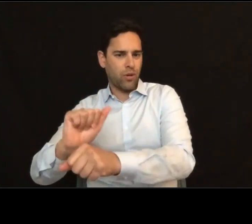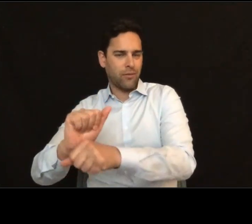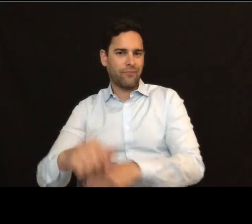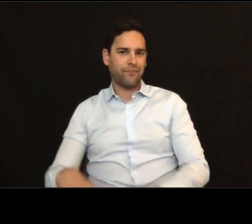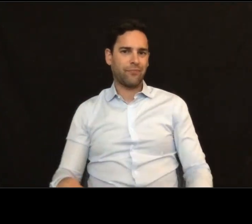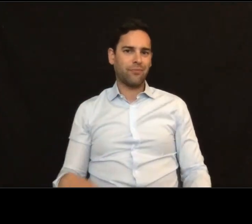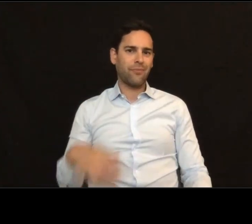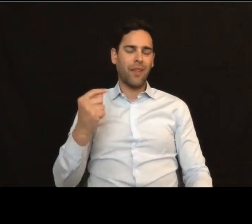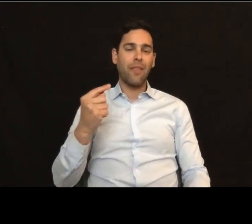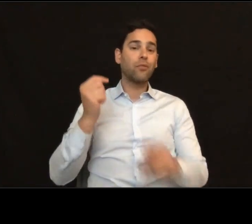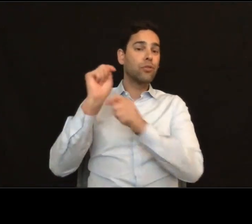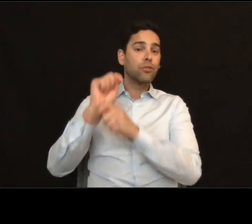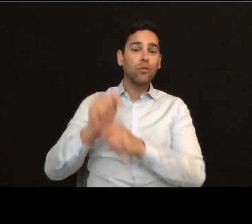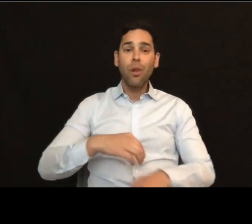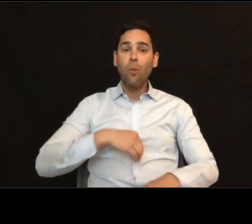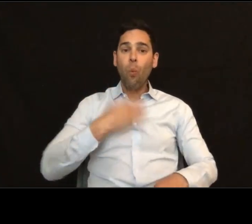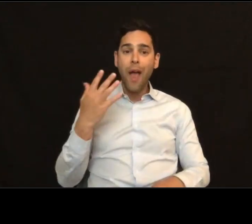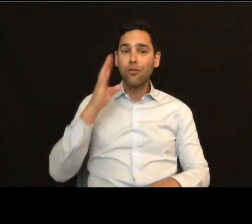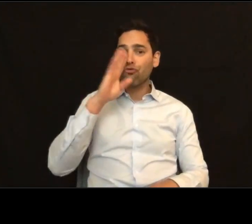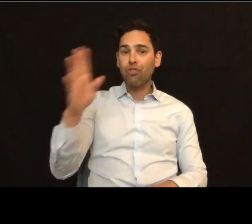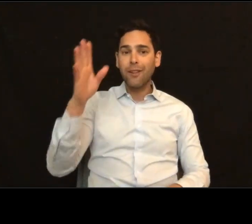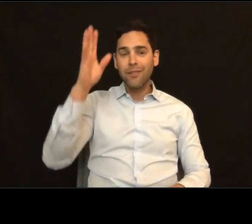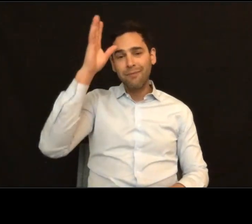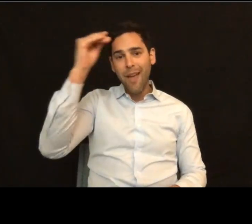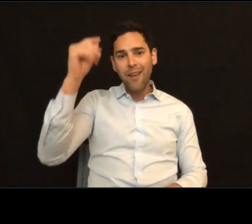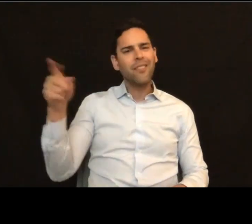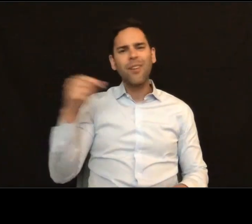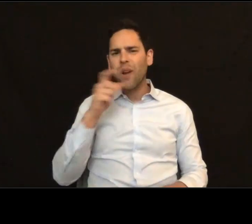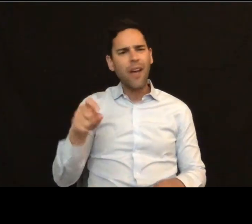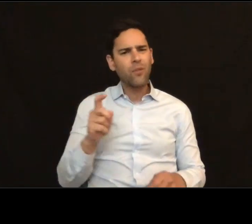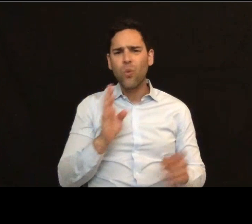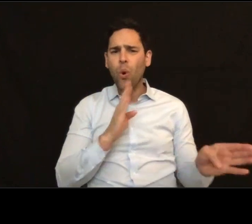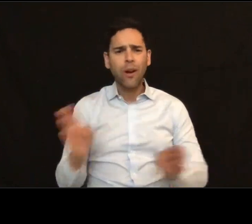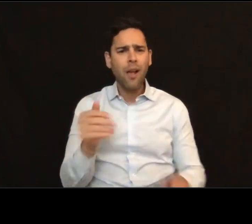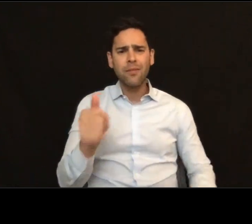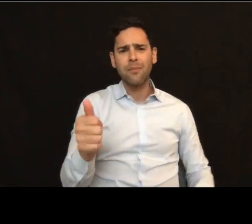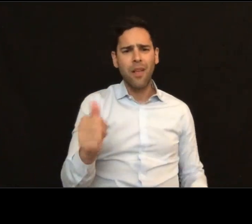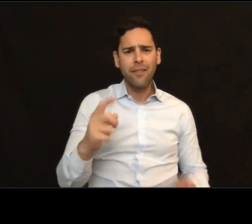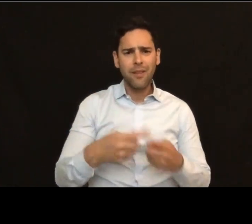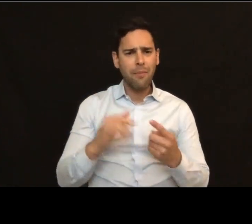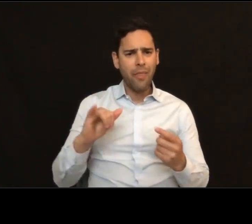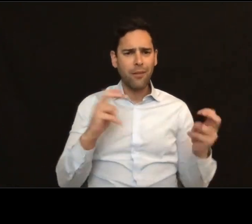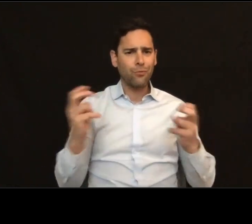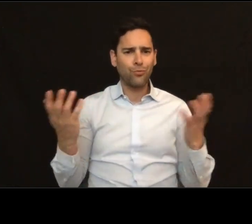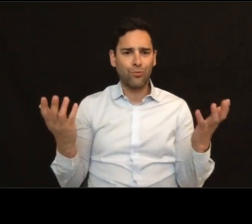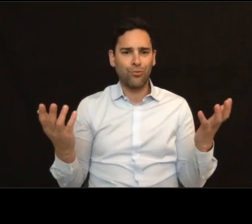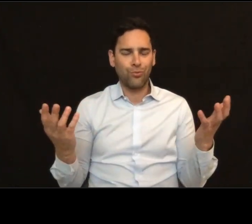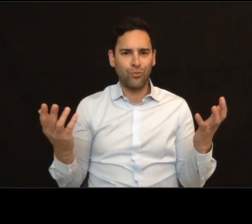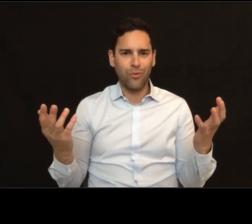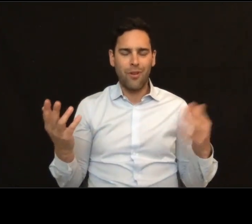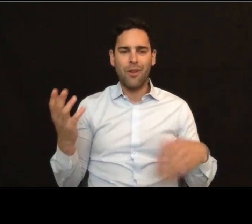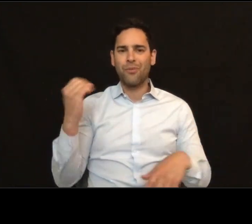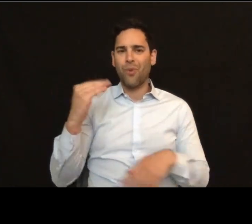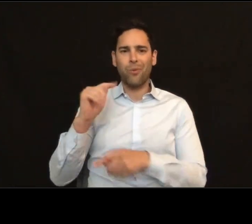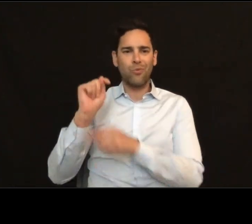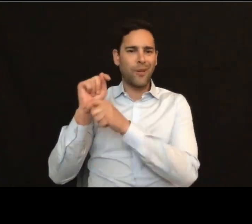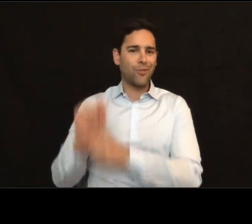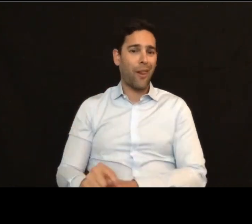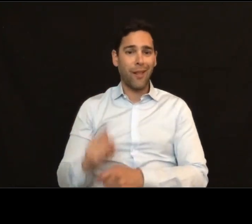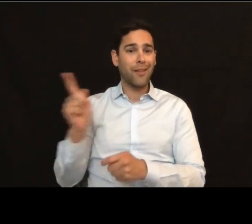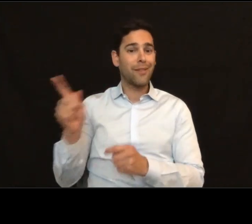right? They don't have to do any of this organizational work around these issues. So traditionally, it hasn't been counted